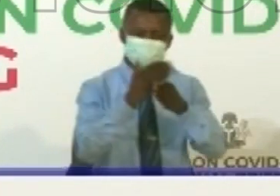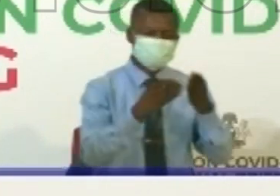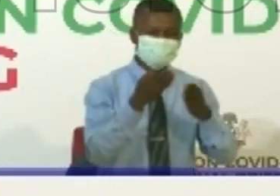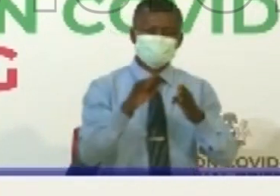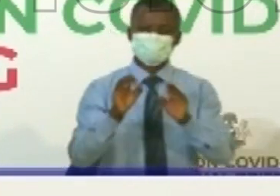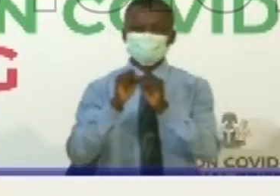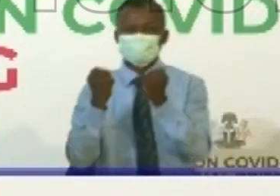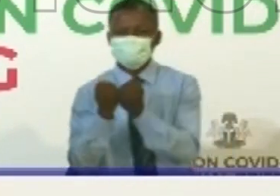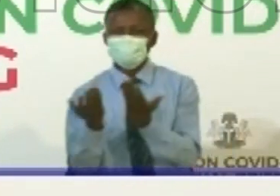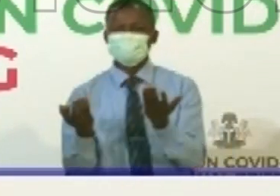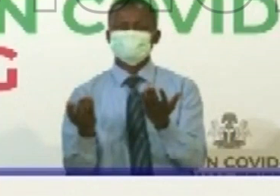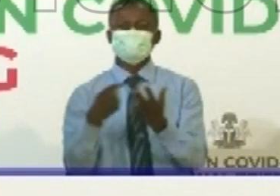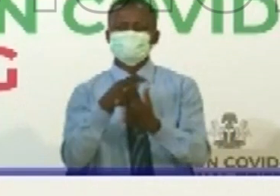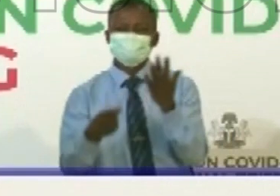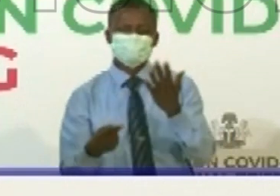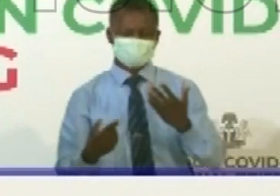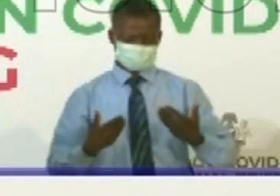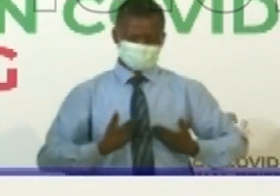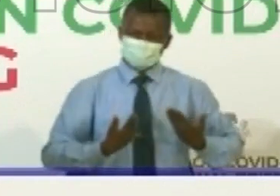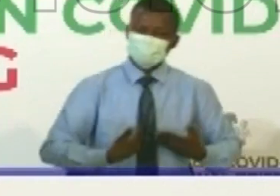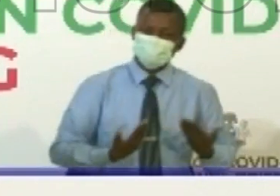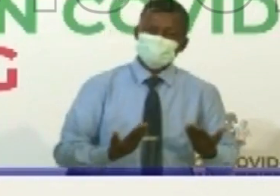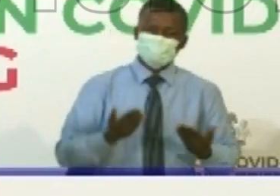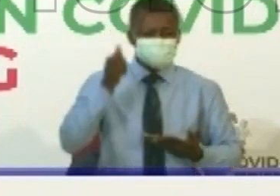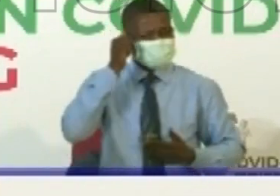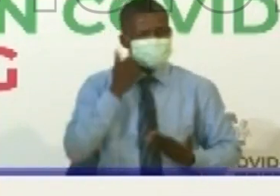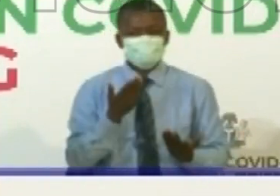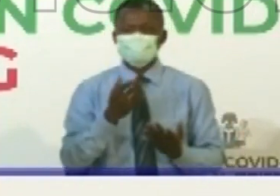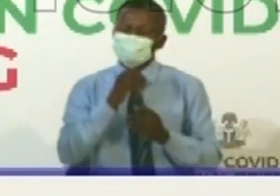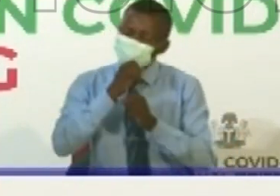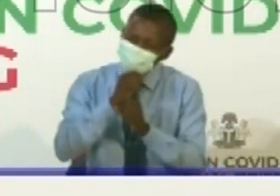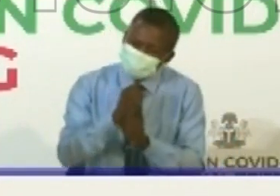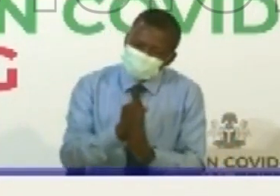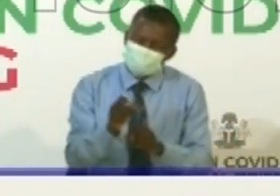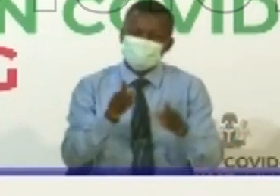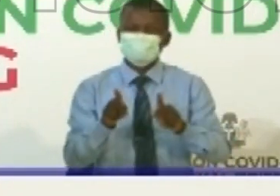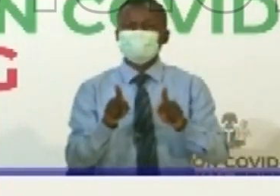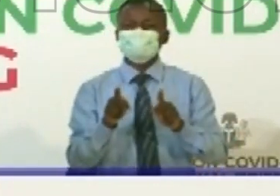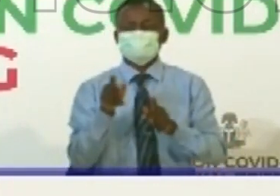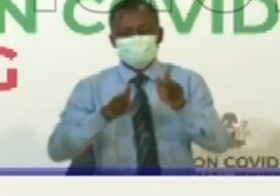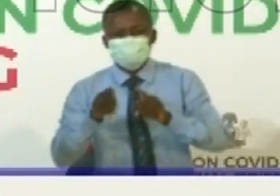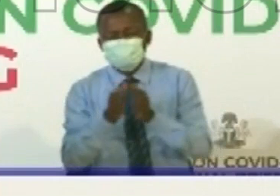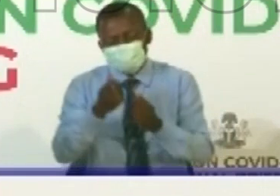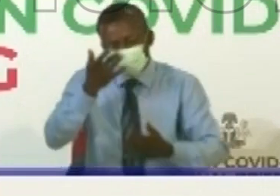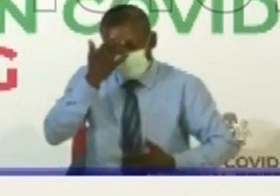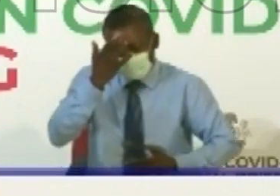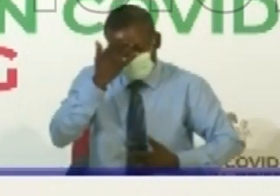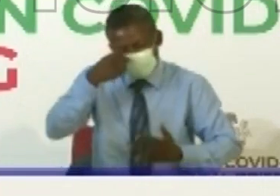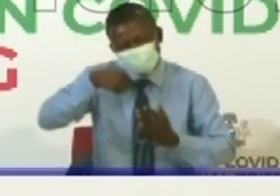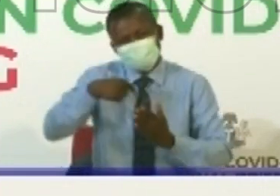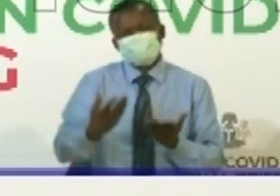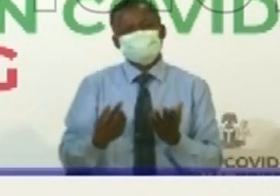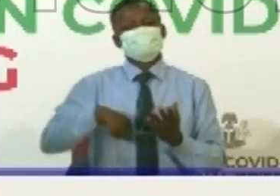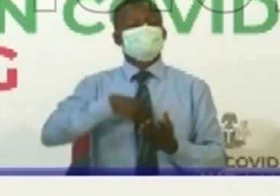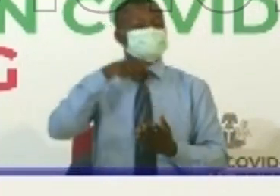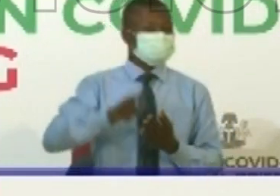Children, adults, the elderly, and of course those with comorbidities. You want to be sure